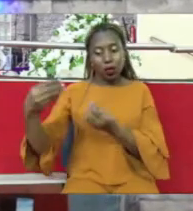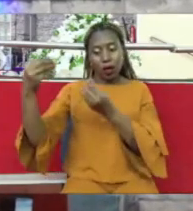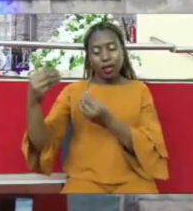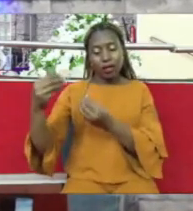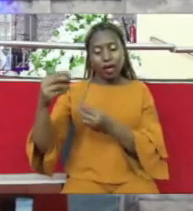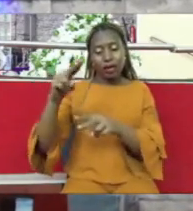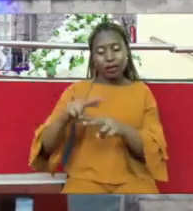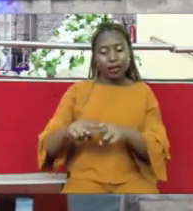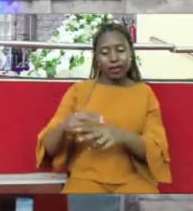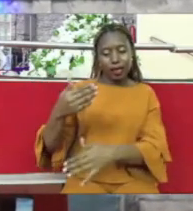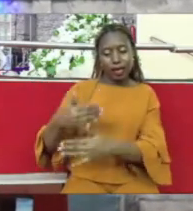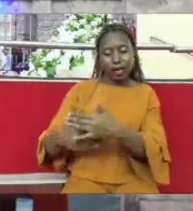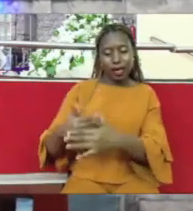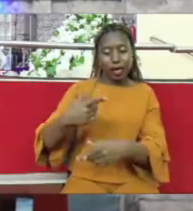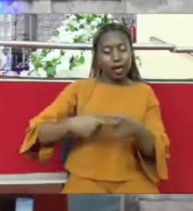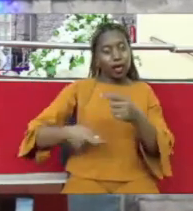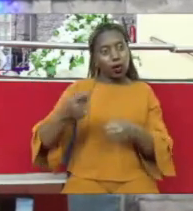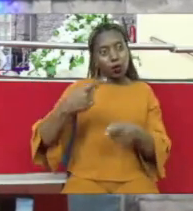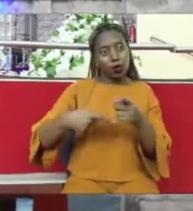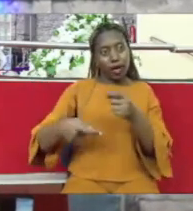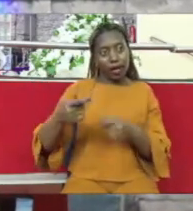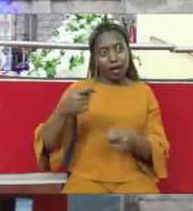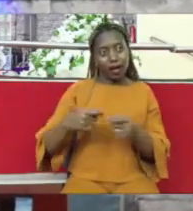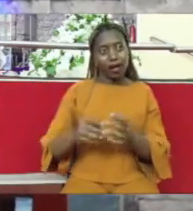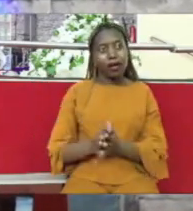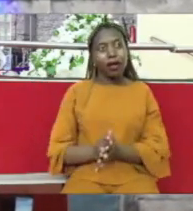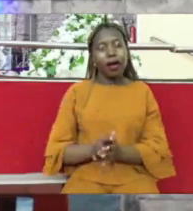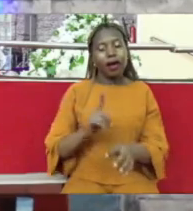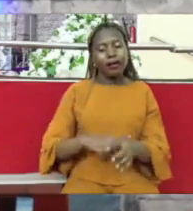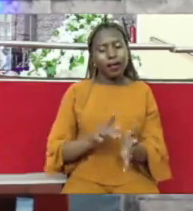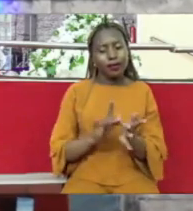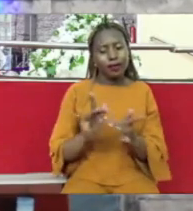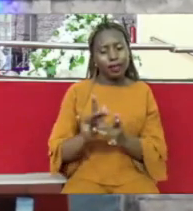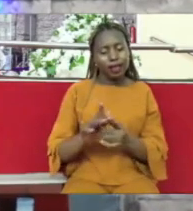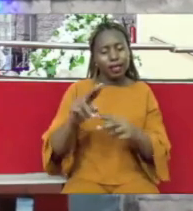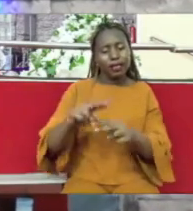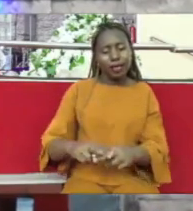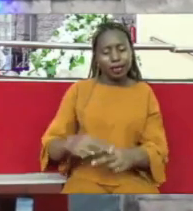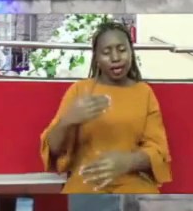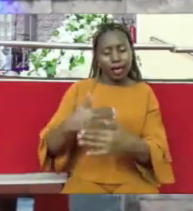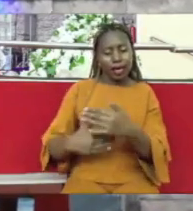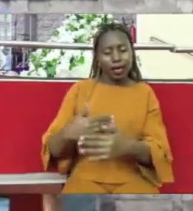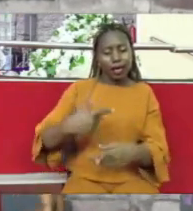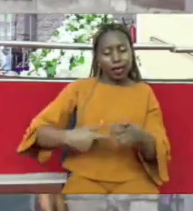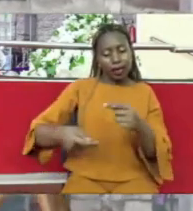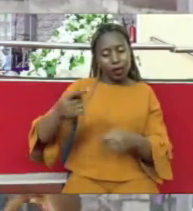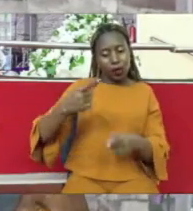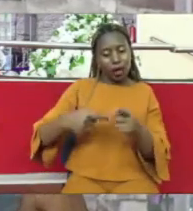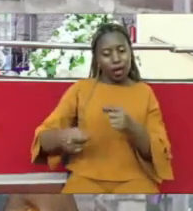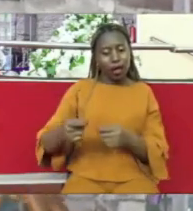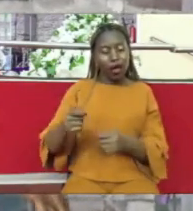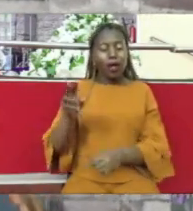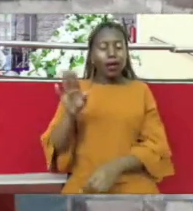well. Akaketi kando ya kisima. And as he sat by the well, the woman came carrying